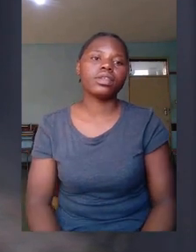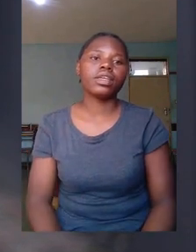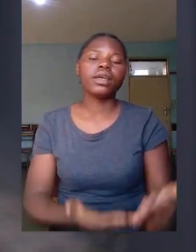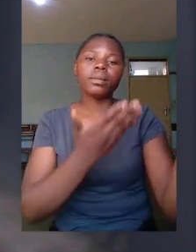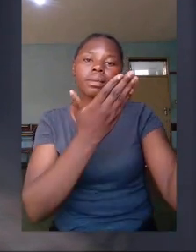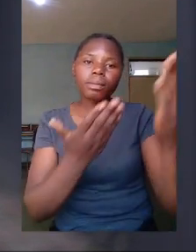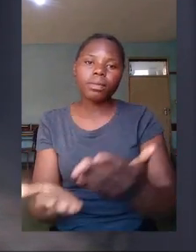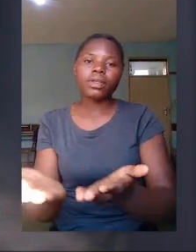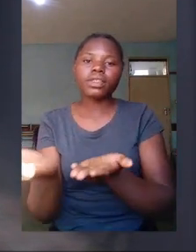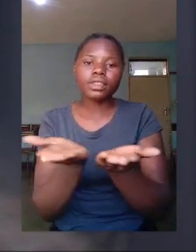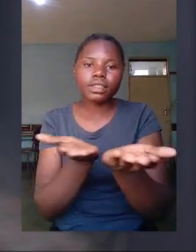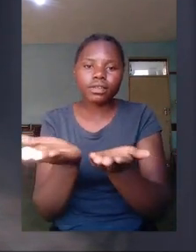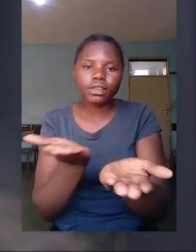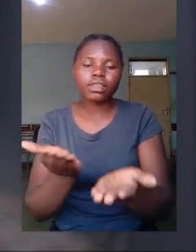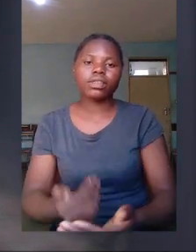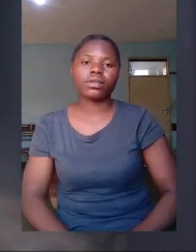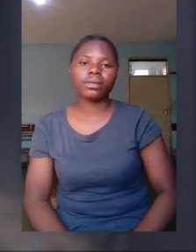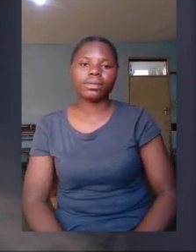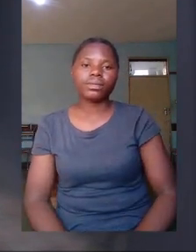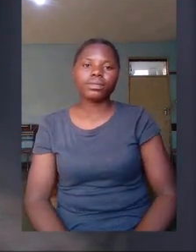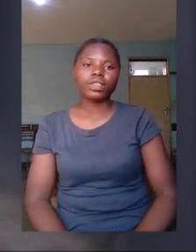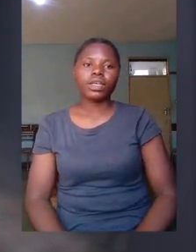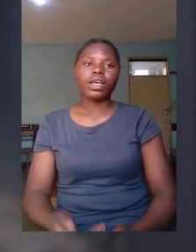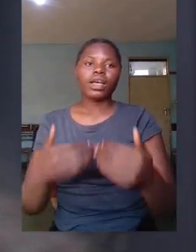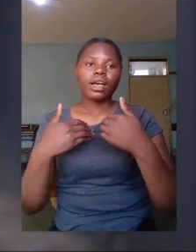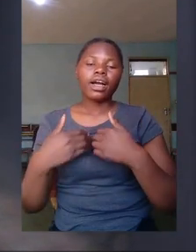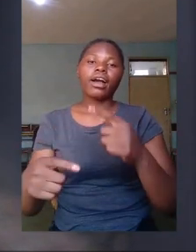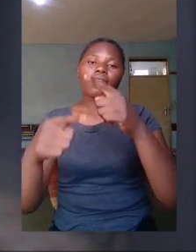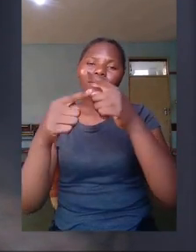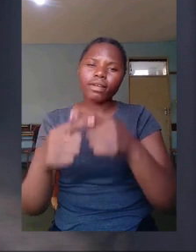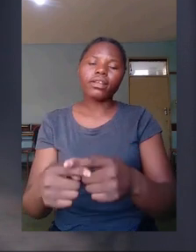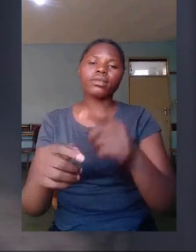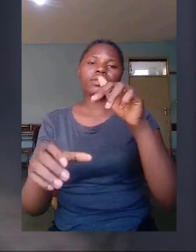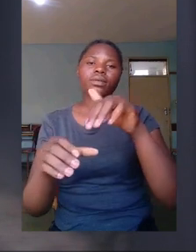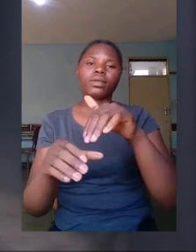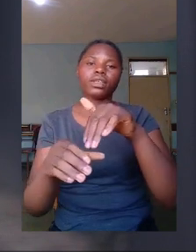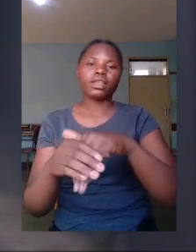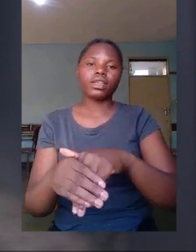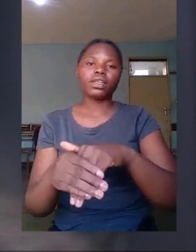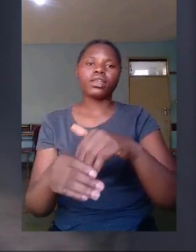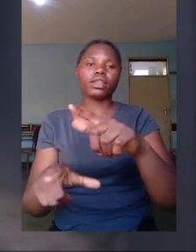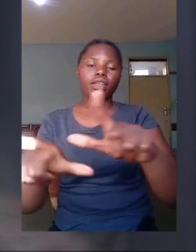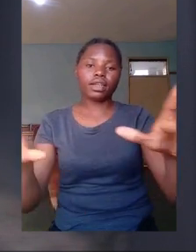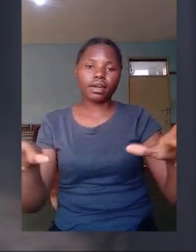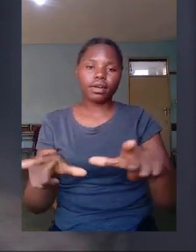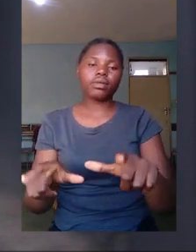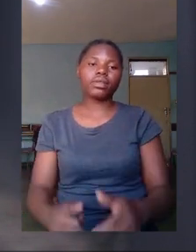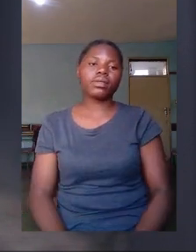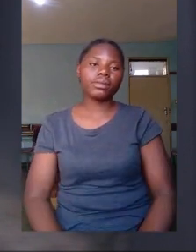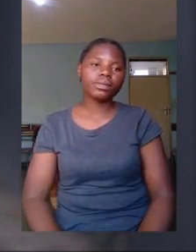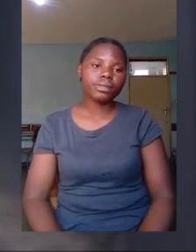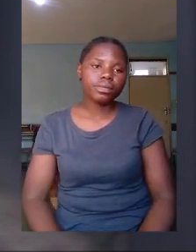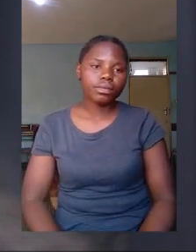services. And those services have value to people on the ground. They're not just reliable predictions of rainfall, that people can